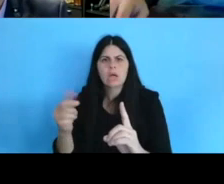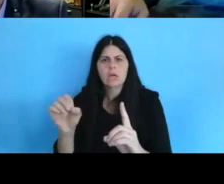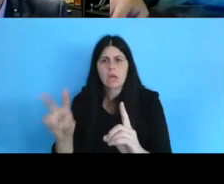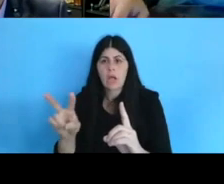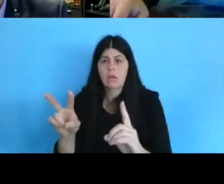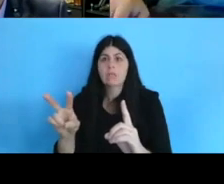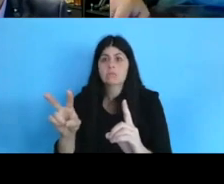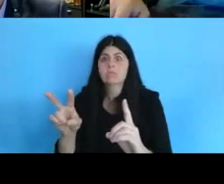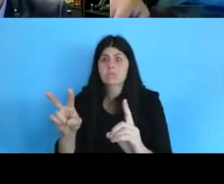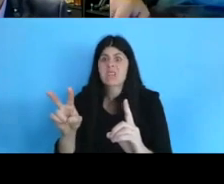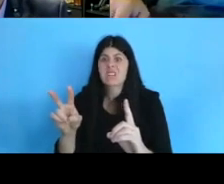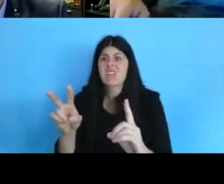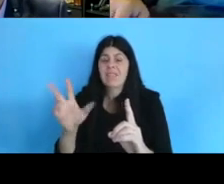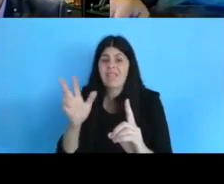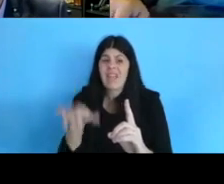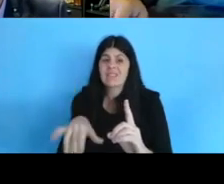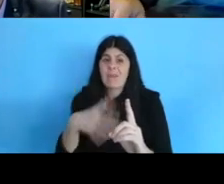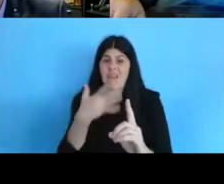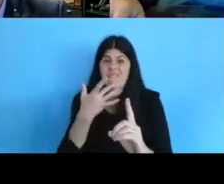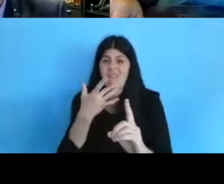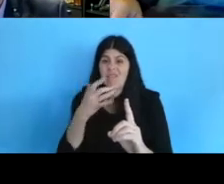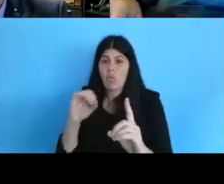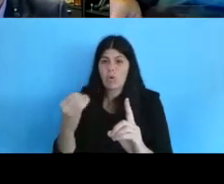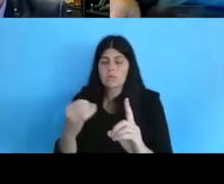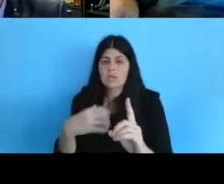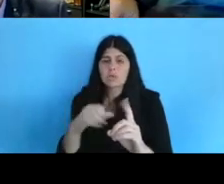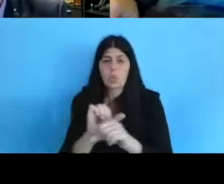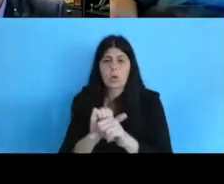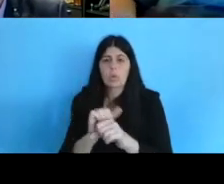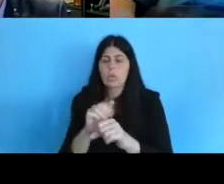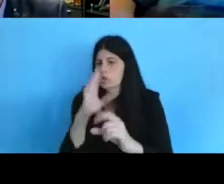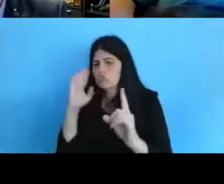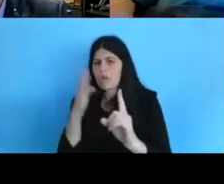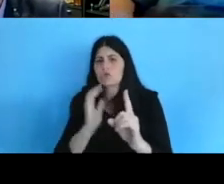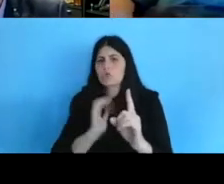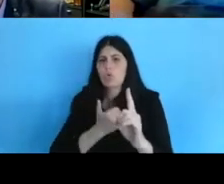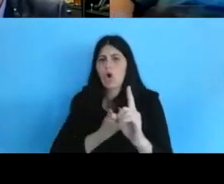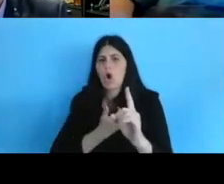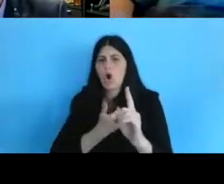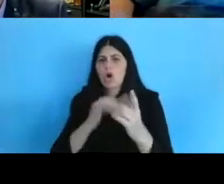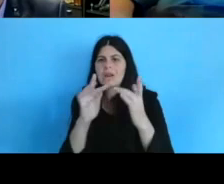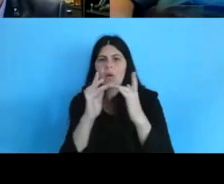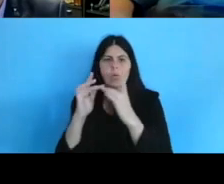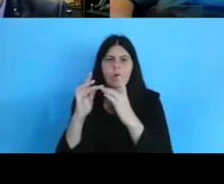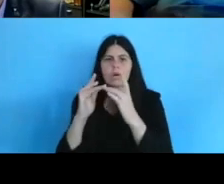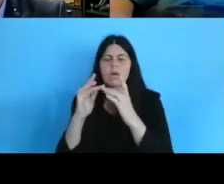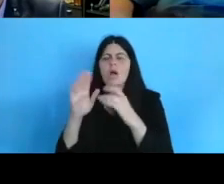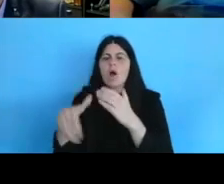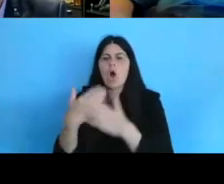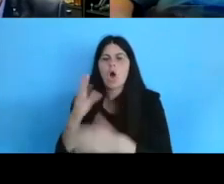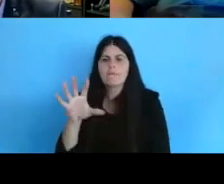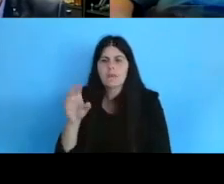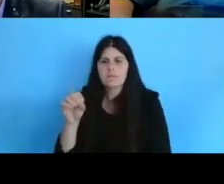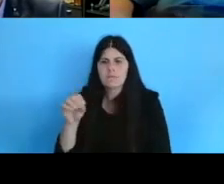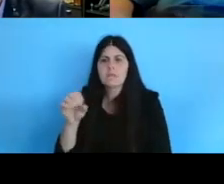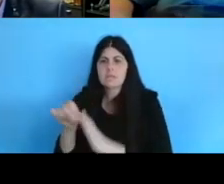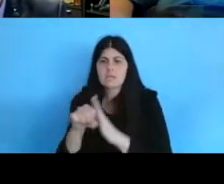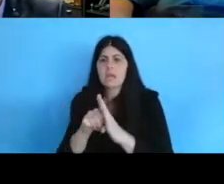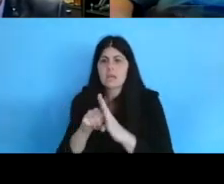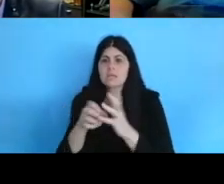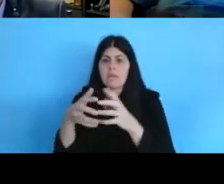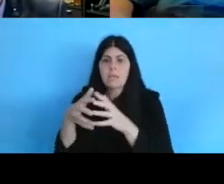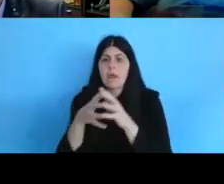for hiring veterans. It'll take you directly to our network of all 50 states and all the American Job Centers and connect you with their